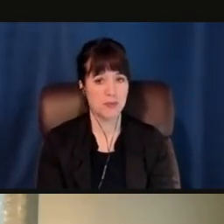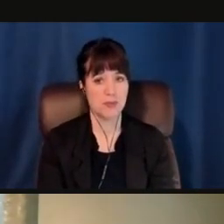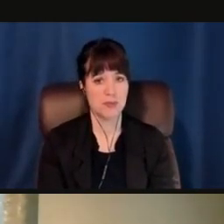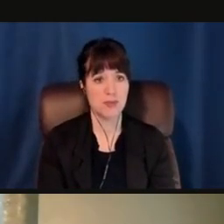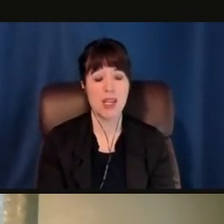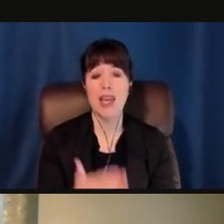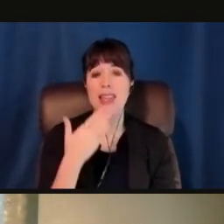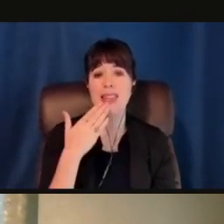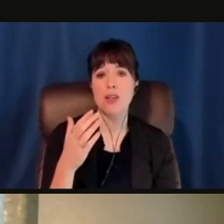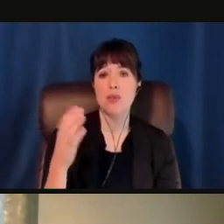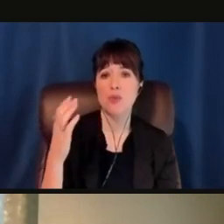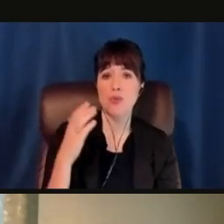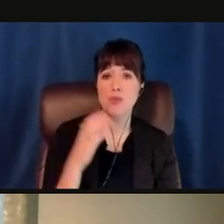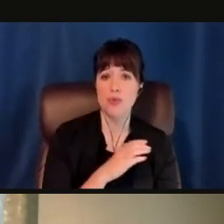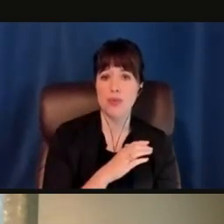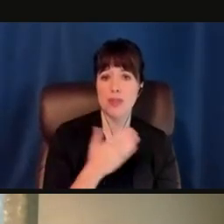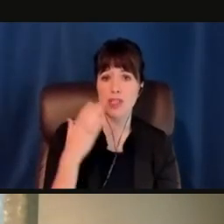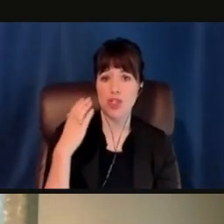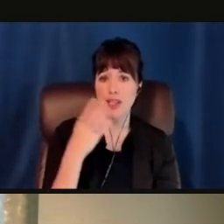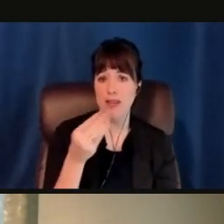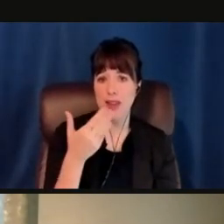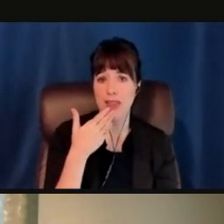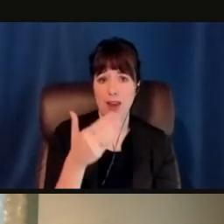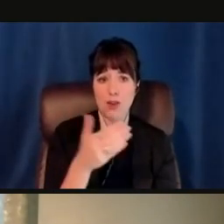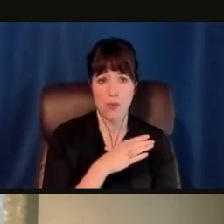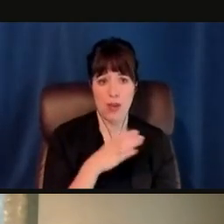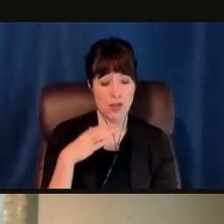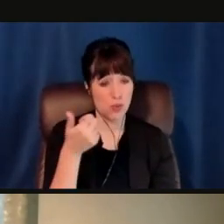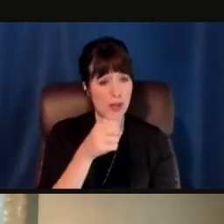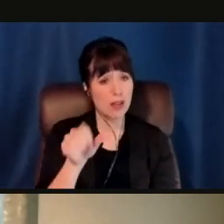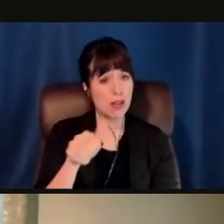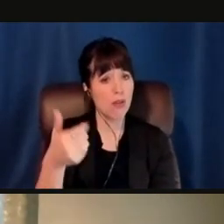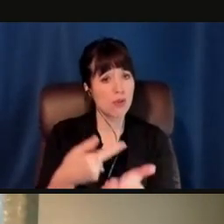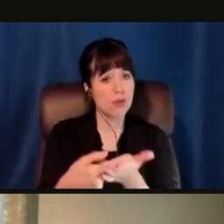you, Chief, and thank you, Counselor. Is there any other discussion on the consent calendar?